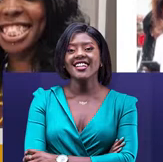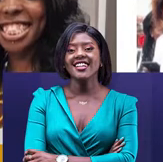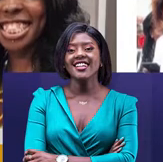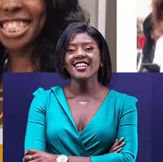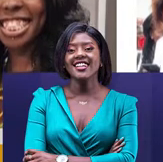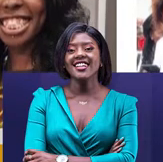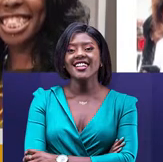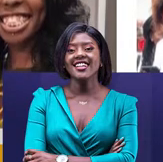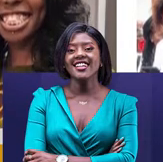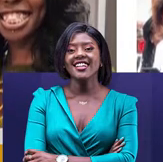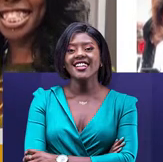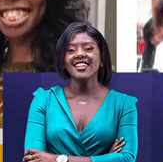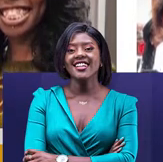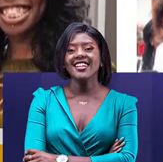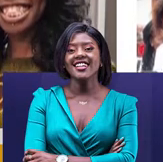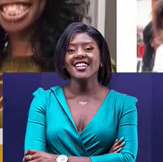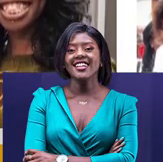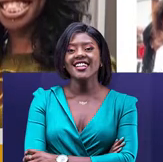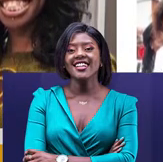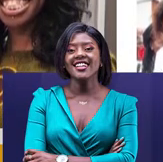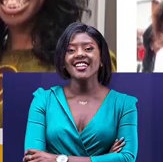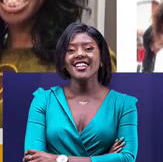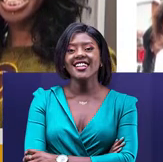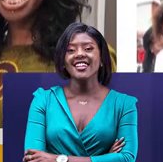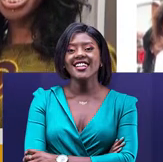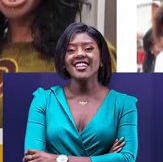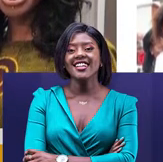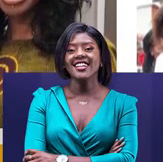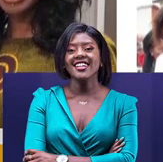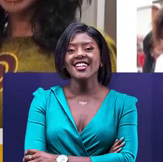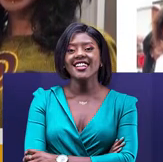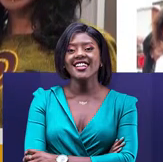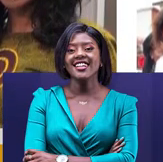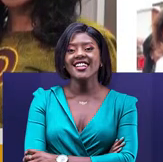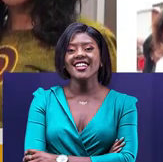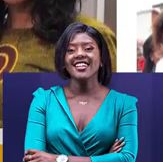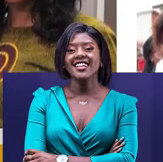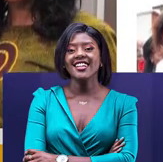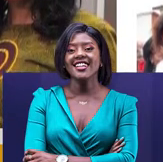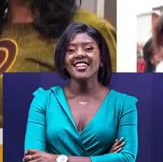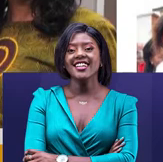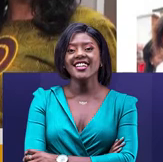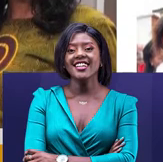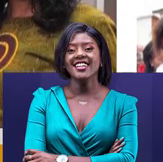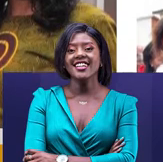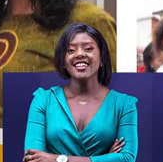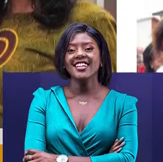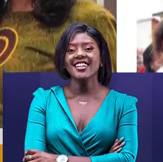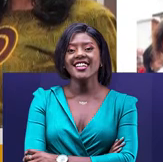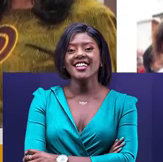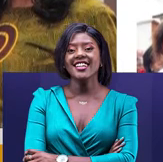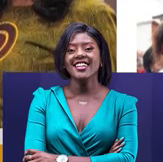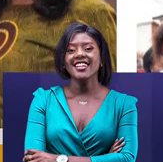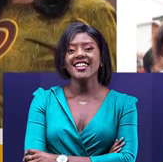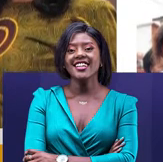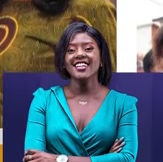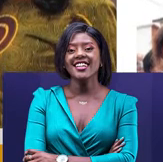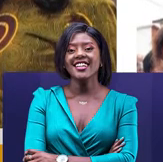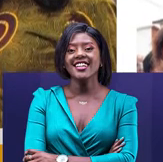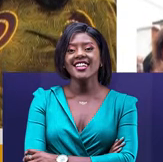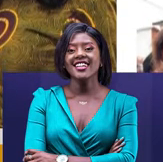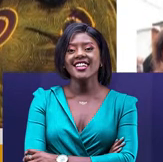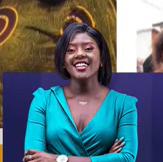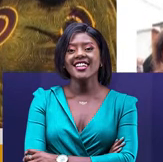University, where she is the course director for MA Global Media Management and the strategic lead for internationalization